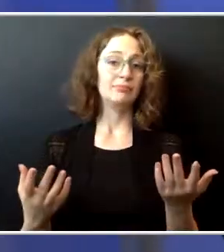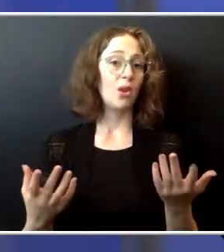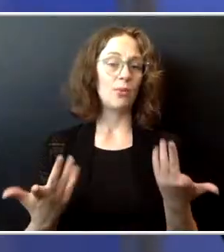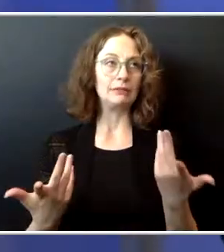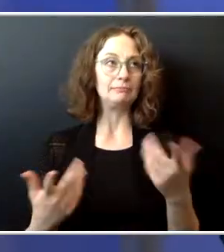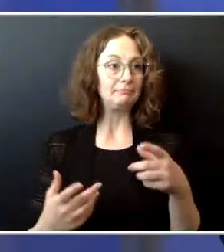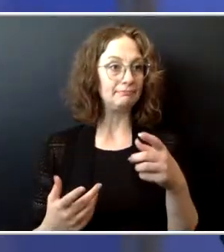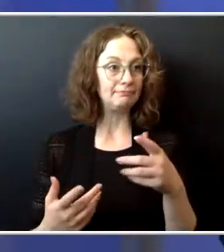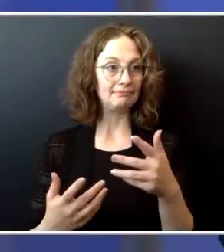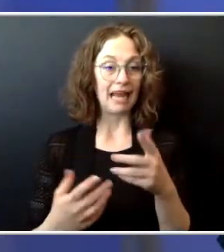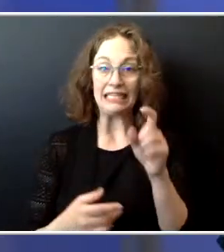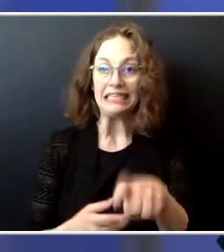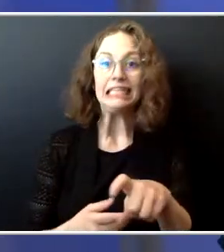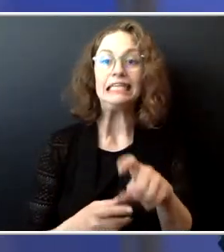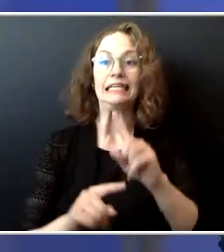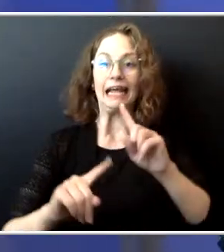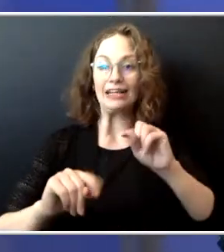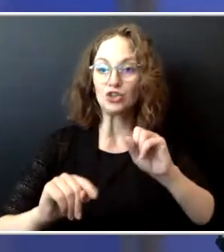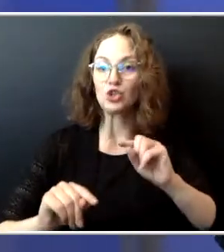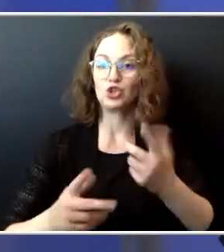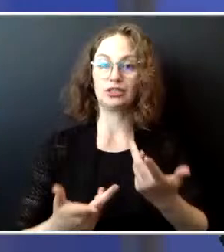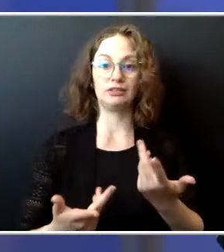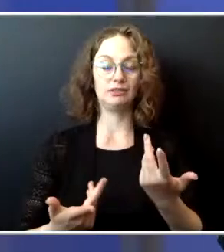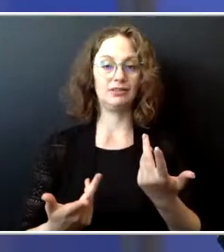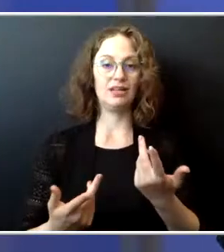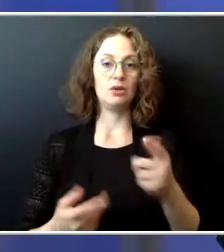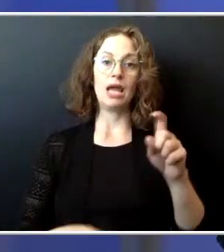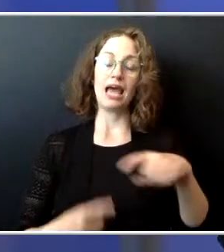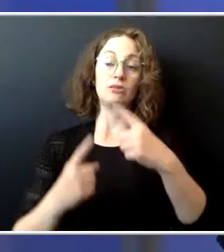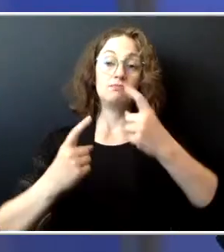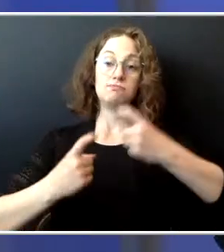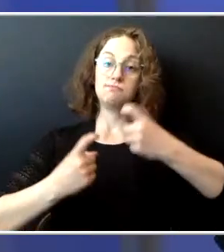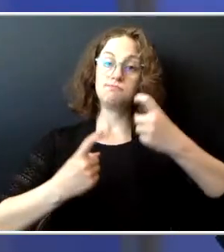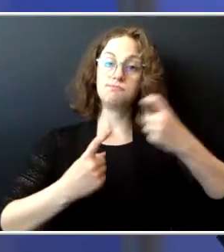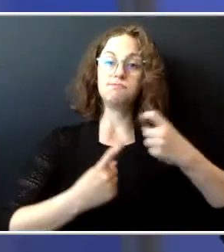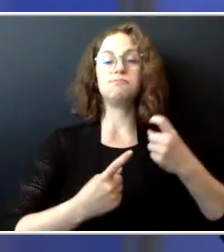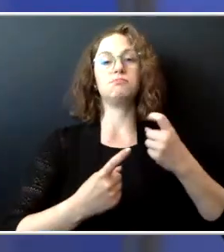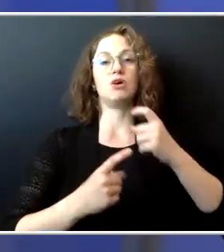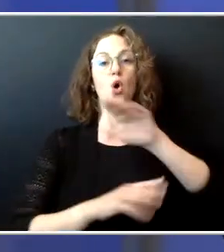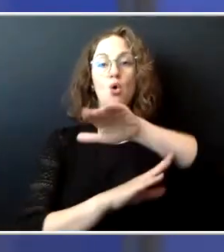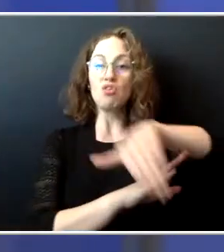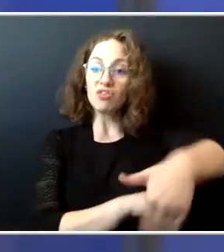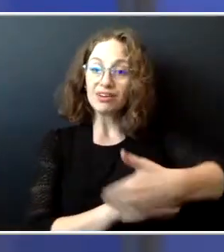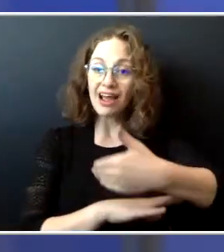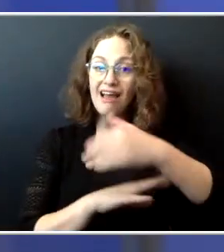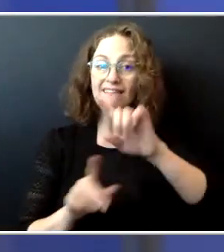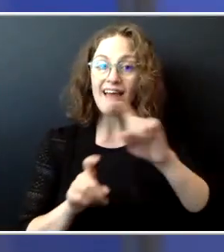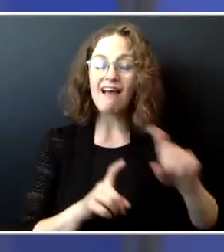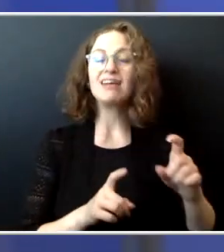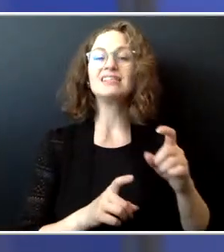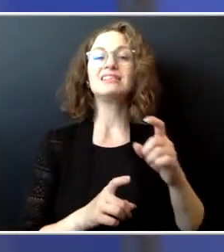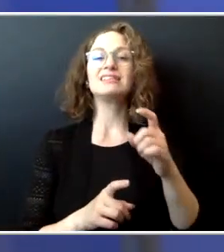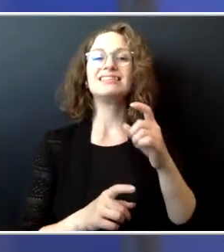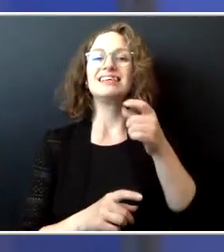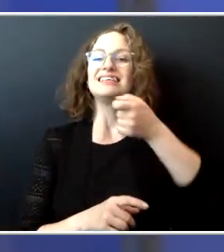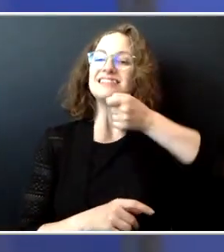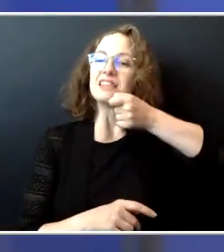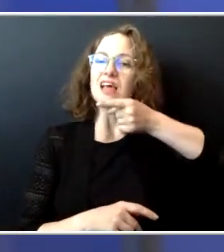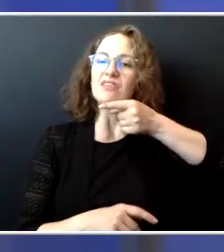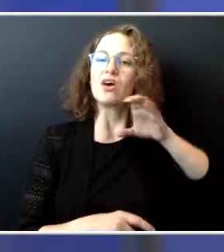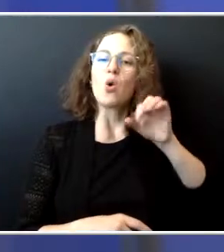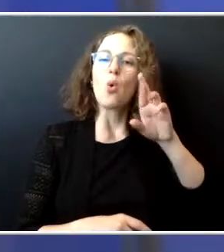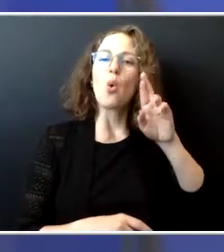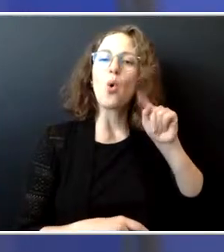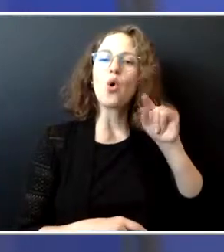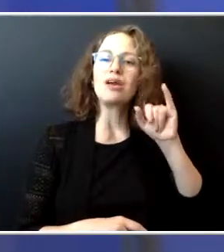of tests to do. Overnight tests, the saliva cortisol test. You have to put cotton in your mouth. That's a